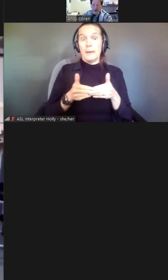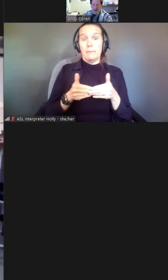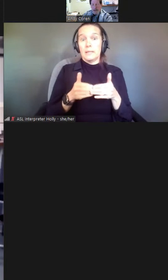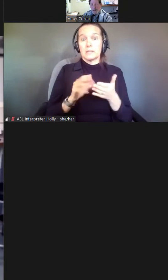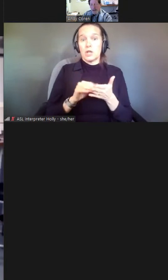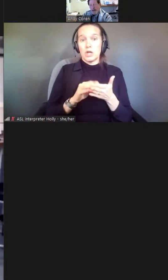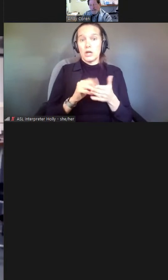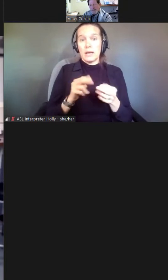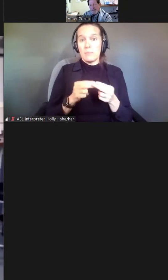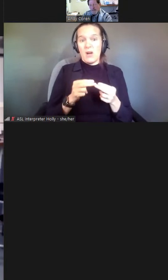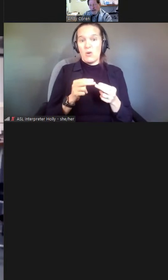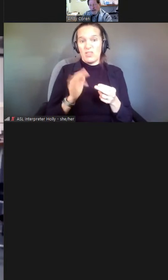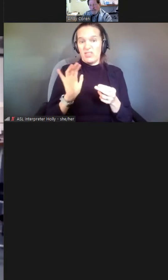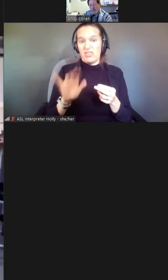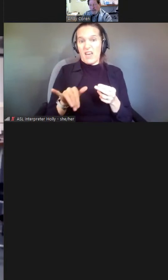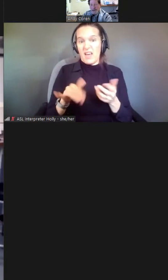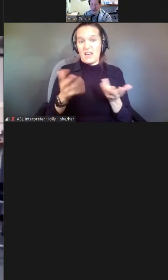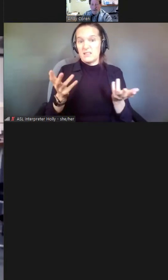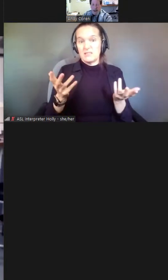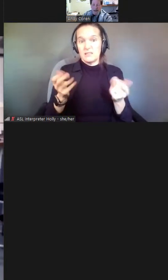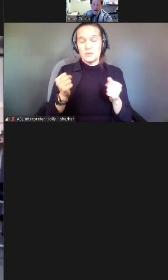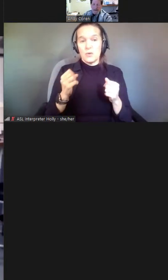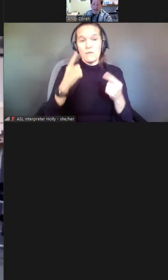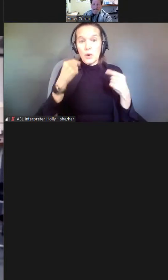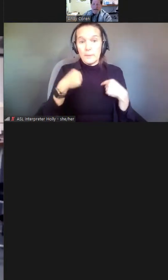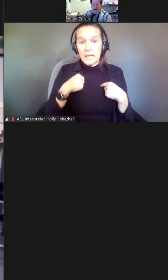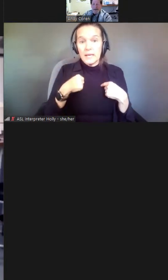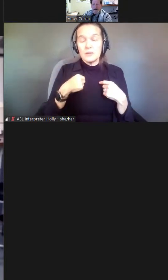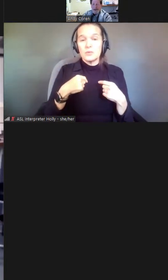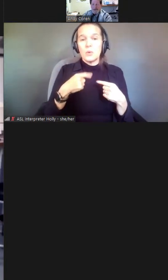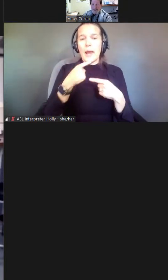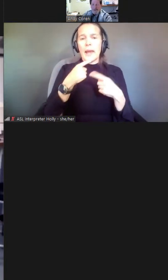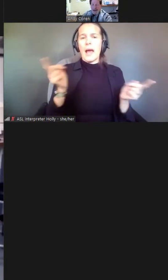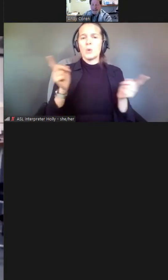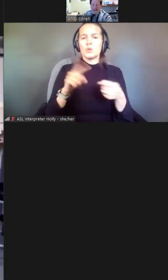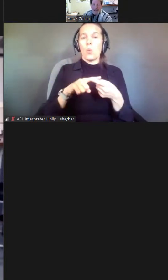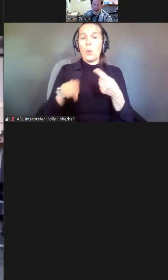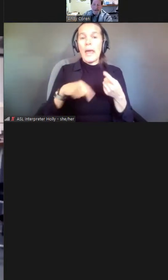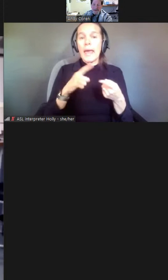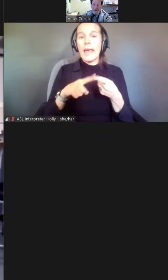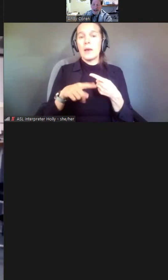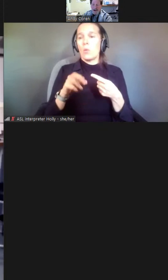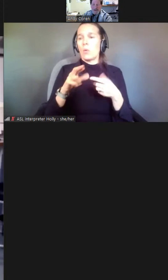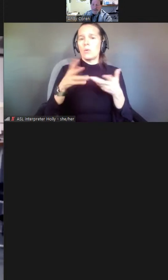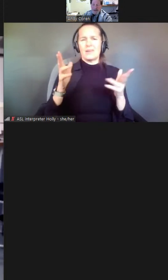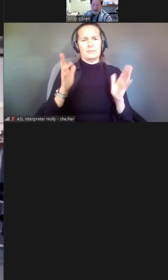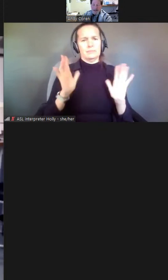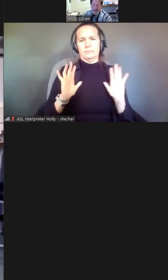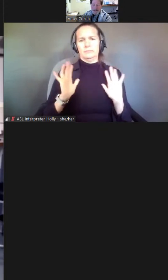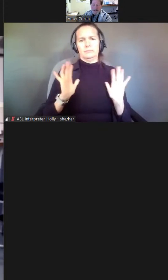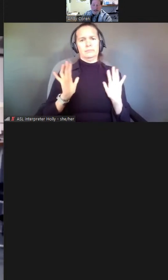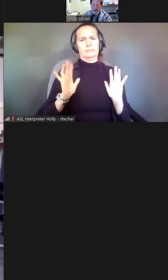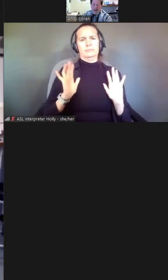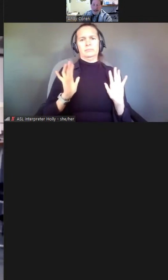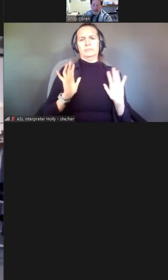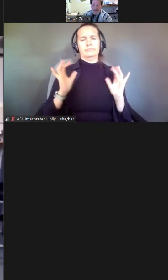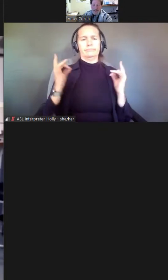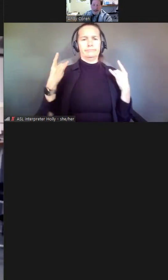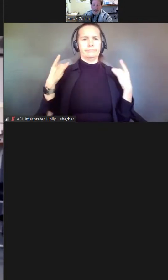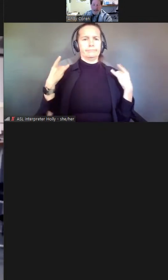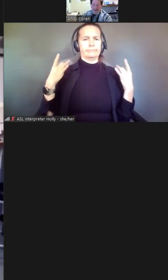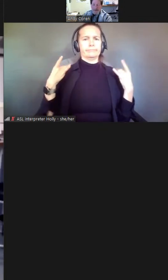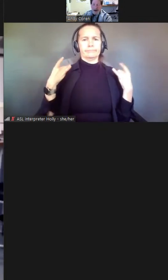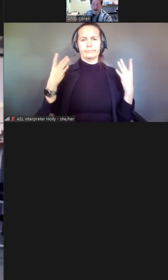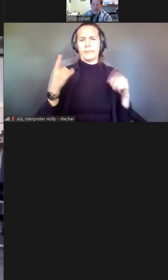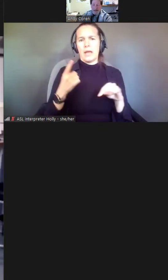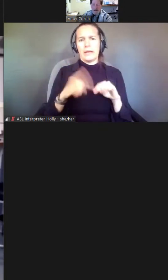and so for me to say when or give some advice, I wouldn't begin to do that.